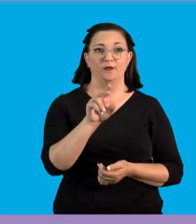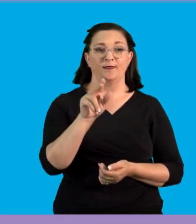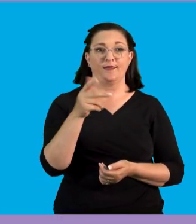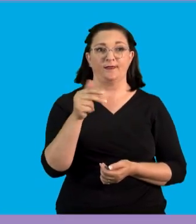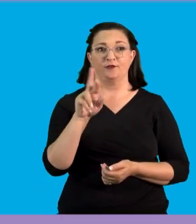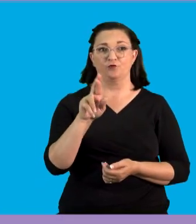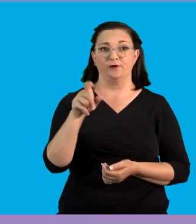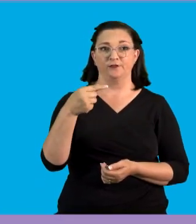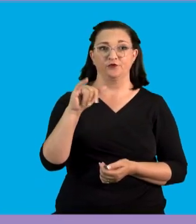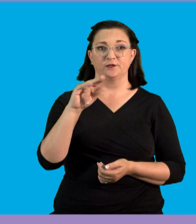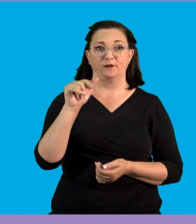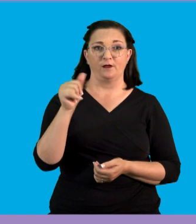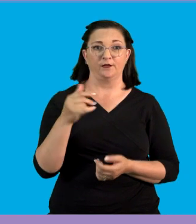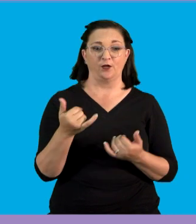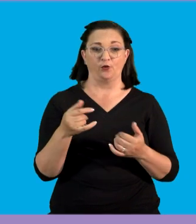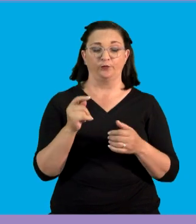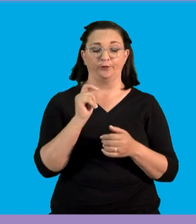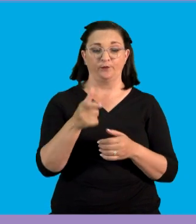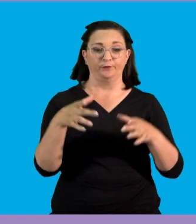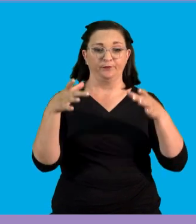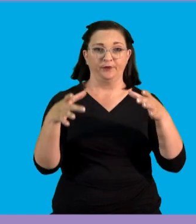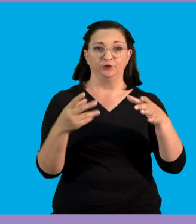full pizzas for lunch. The amount of pizza they both